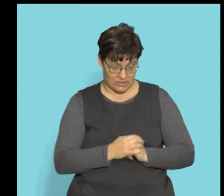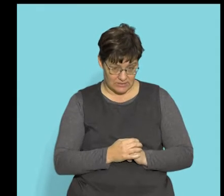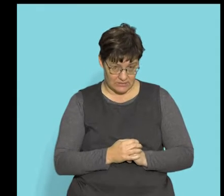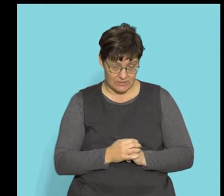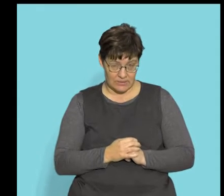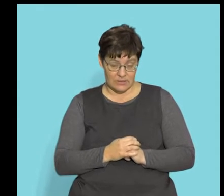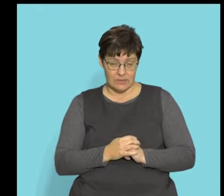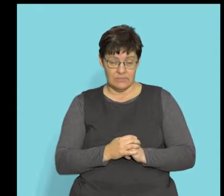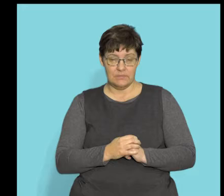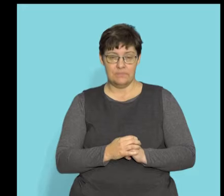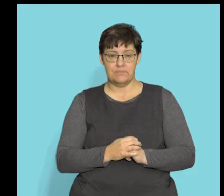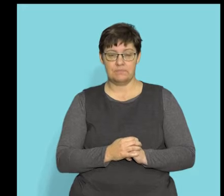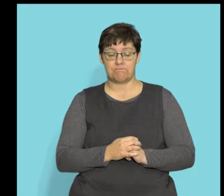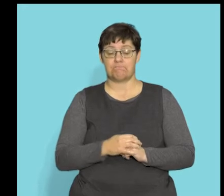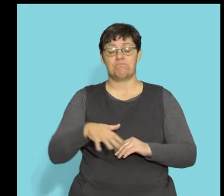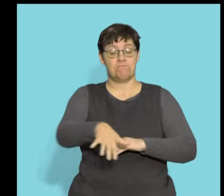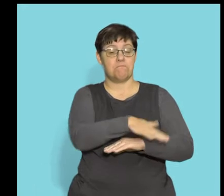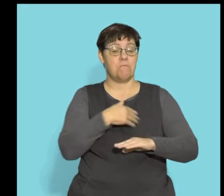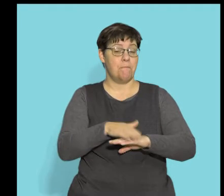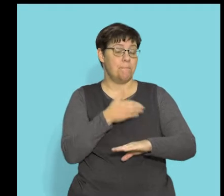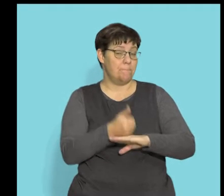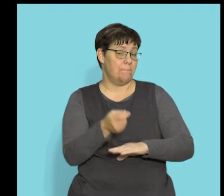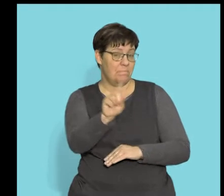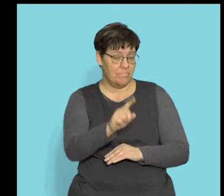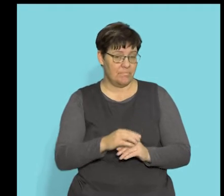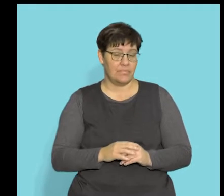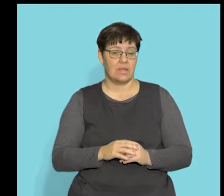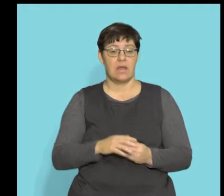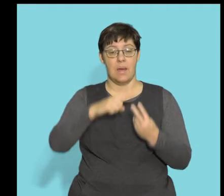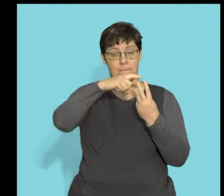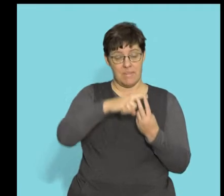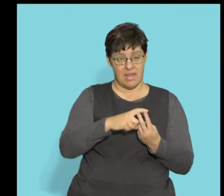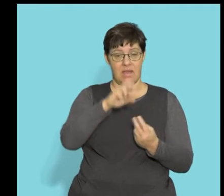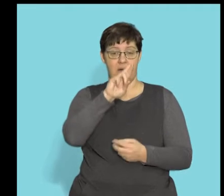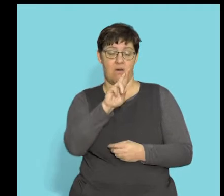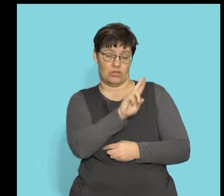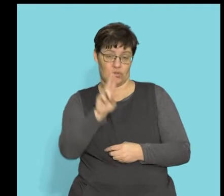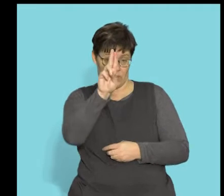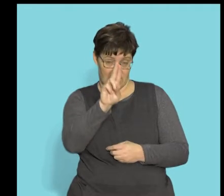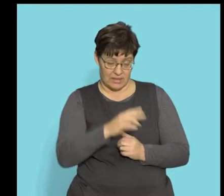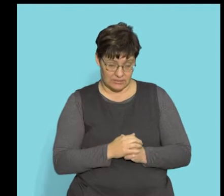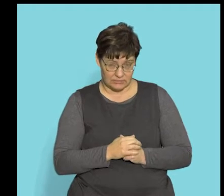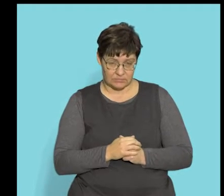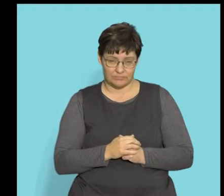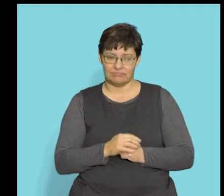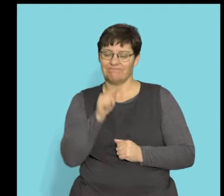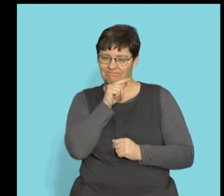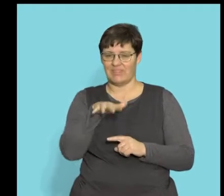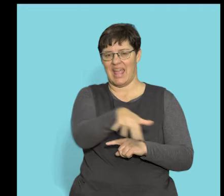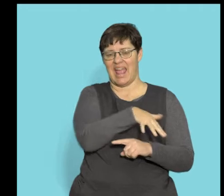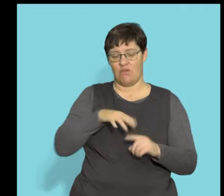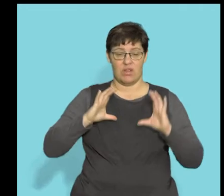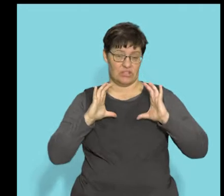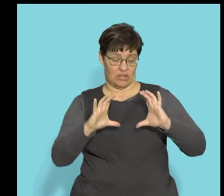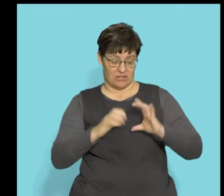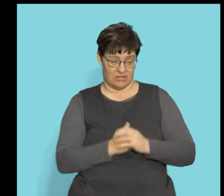by taking the area of the base. My area of my base is pi r squared, because that